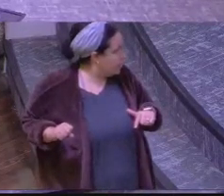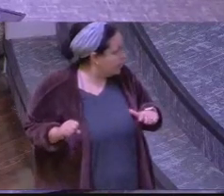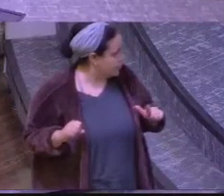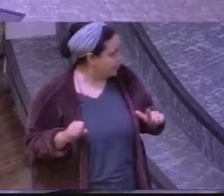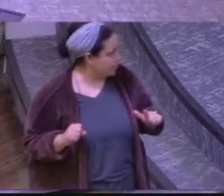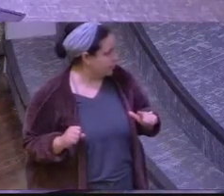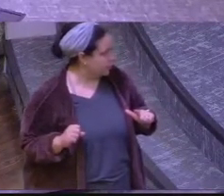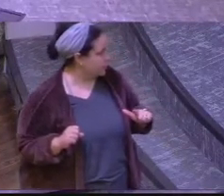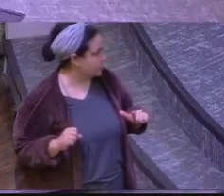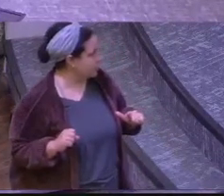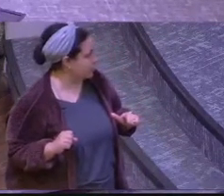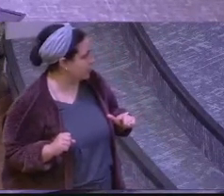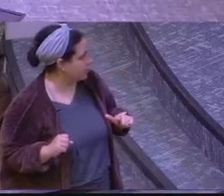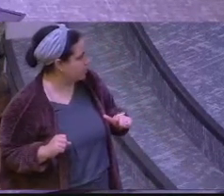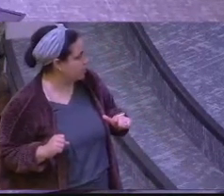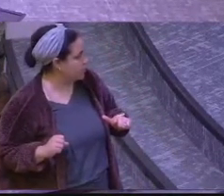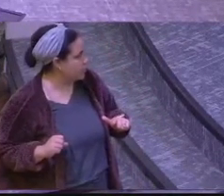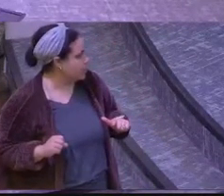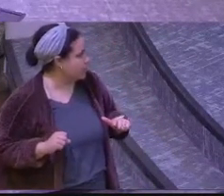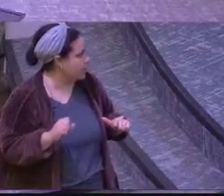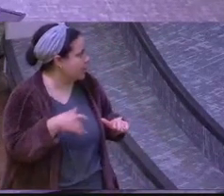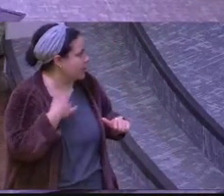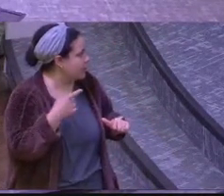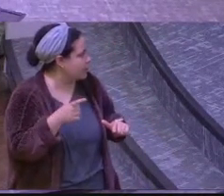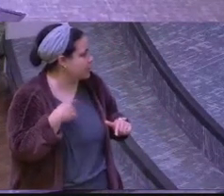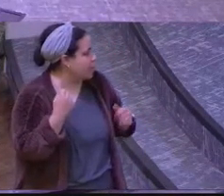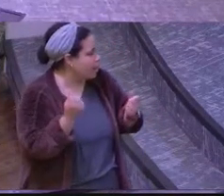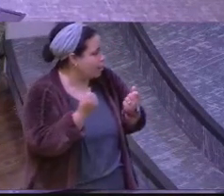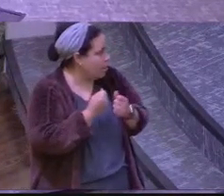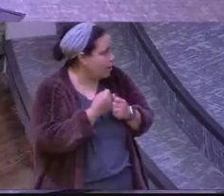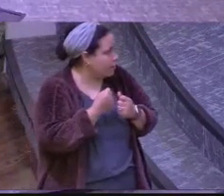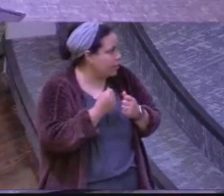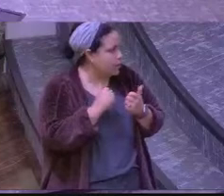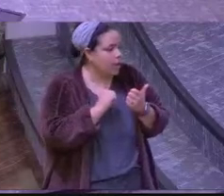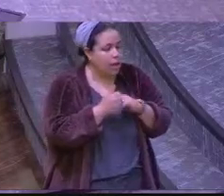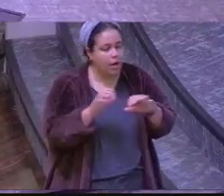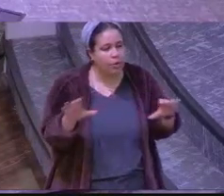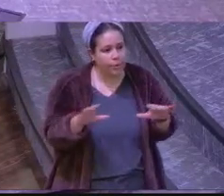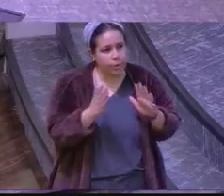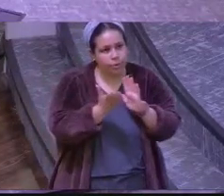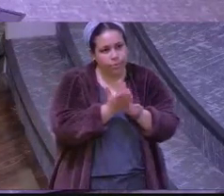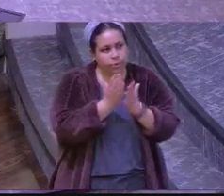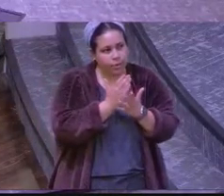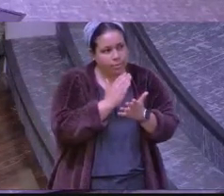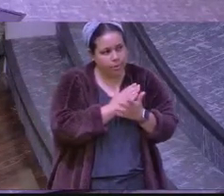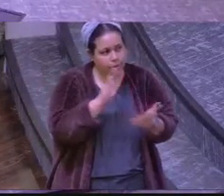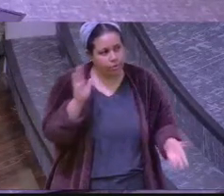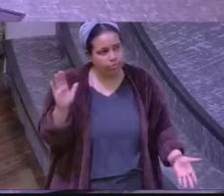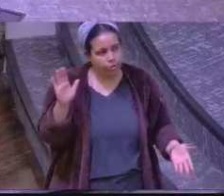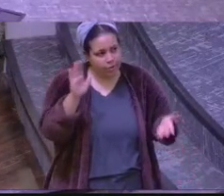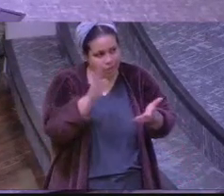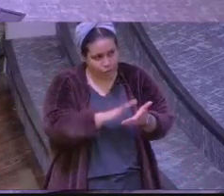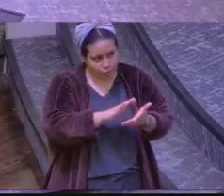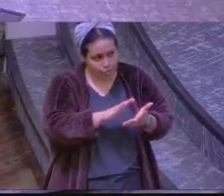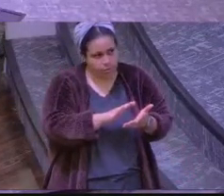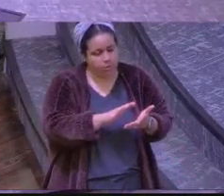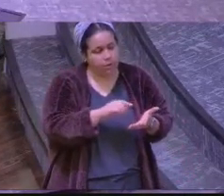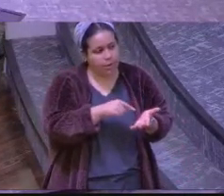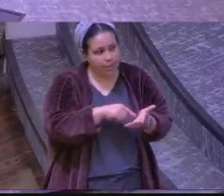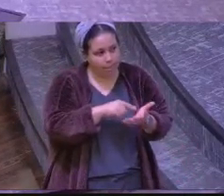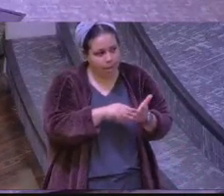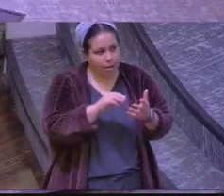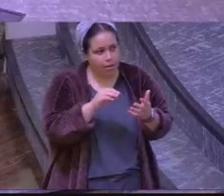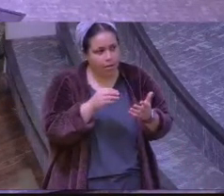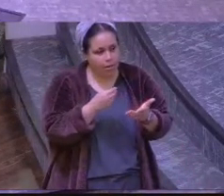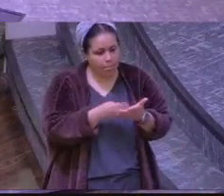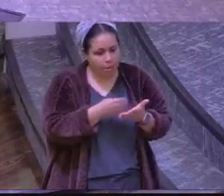So how are we doing on that with this budget? Are we going to reduce that amount of money that was out there? Was it